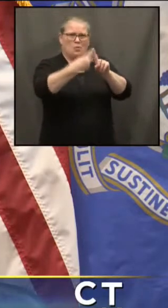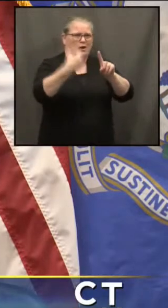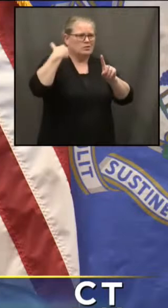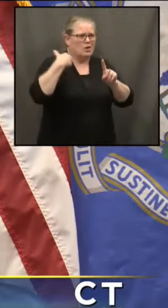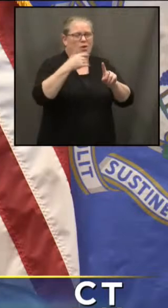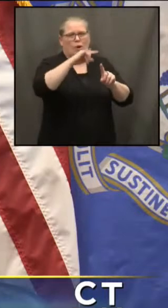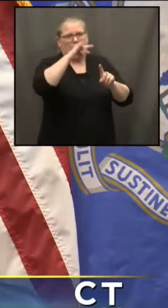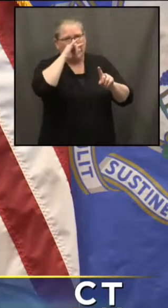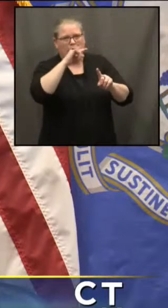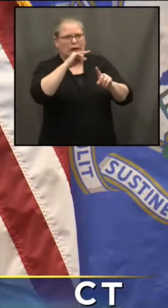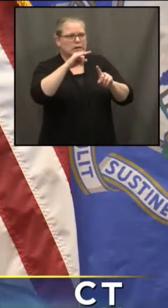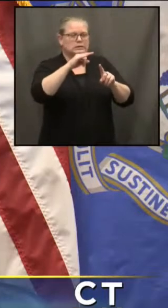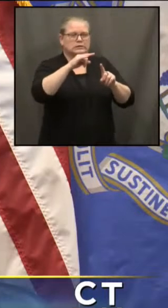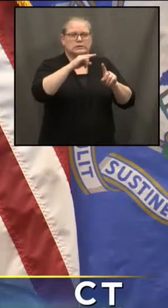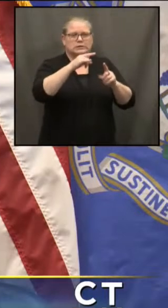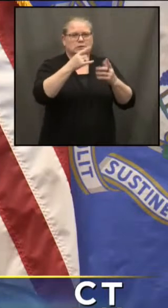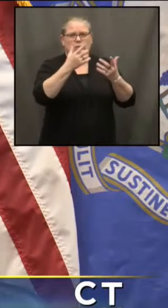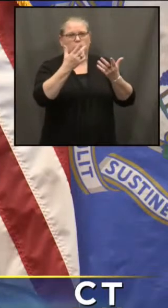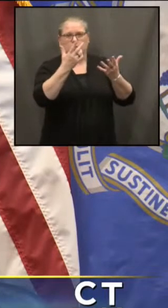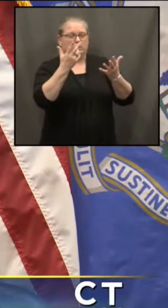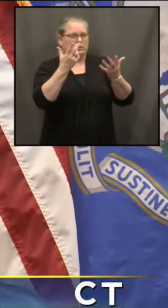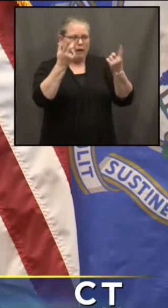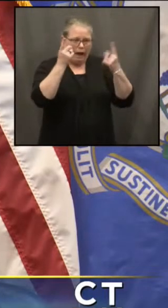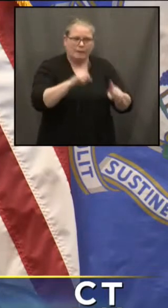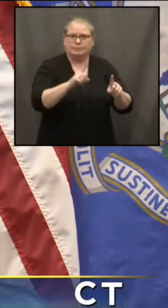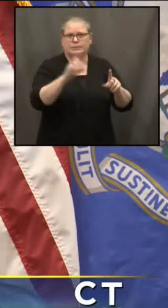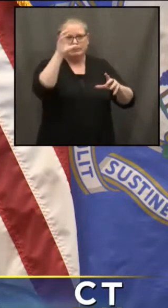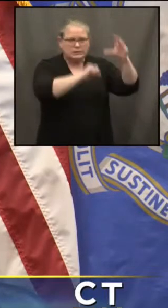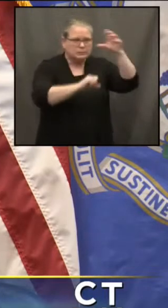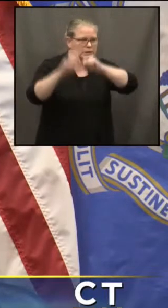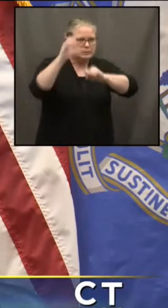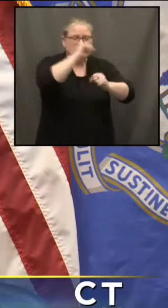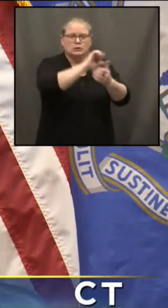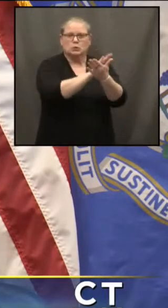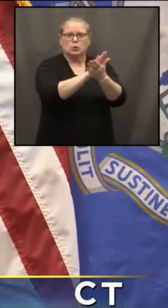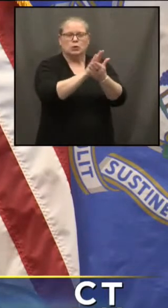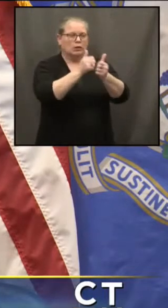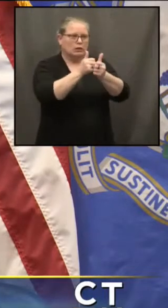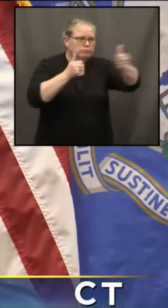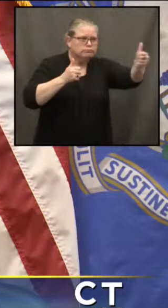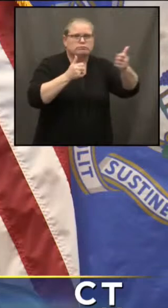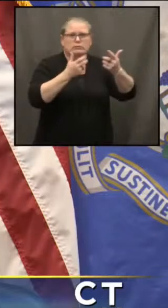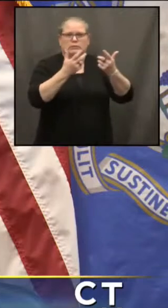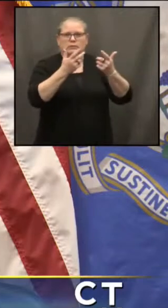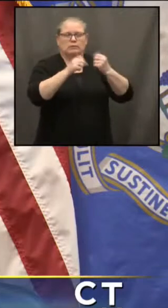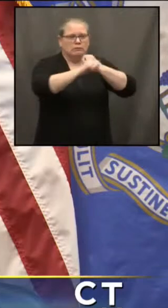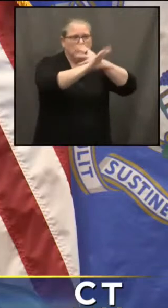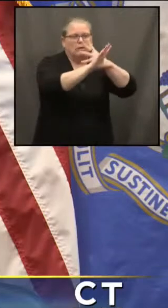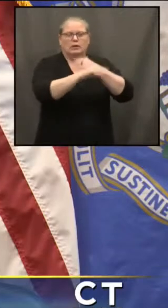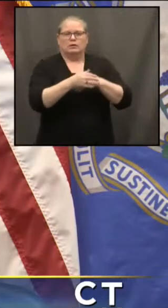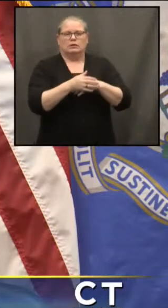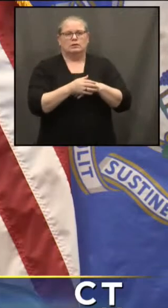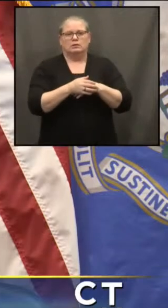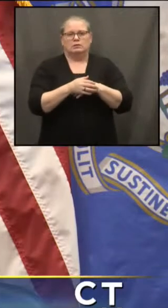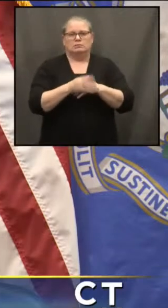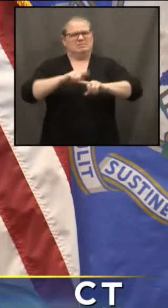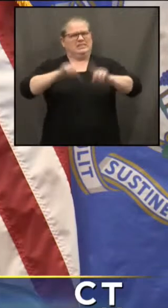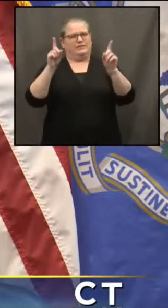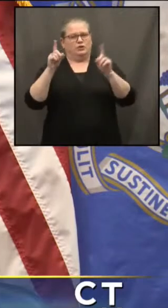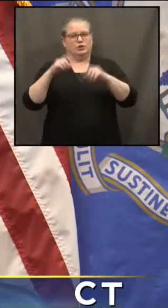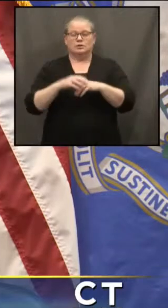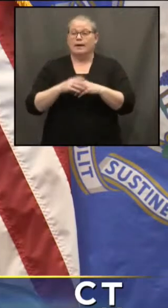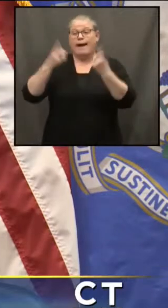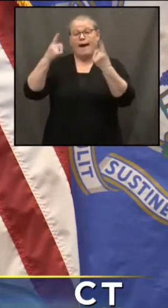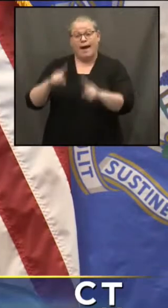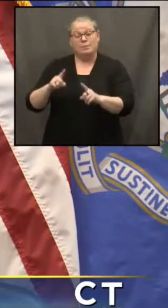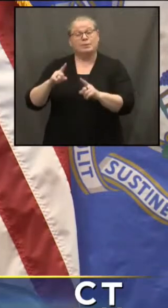losing, you know, thousands of hours. And then we changed the protocol where even if there was an exposure, but you're not showing any